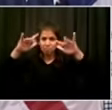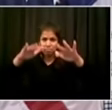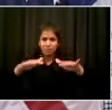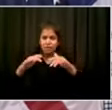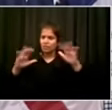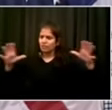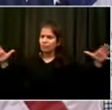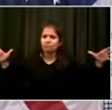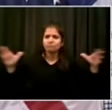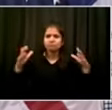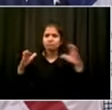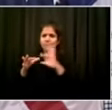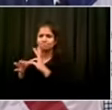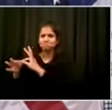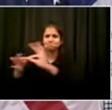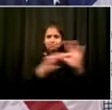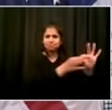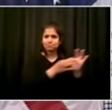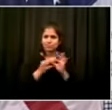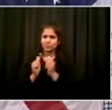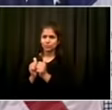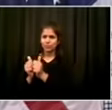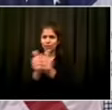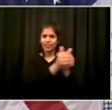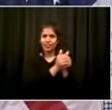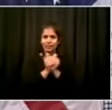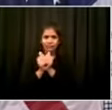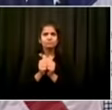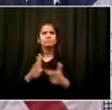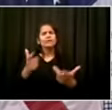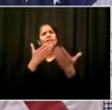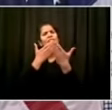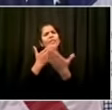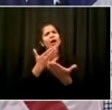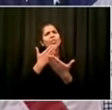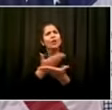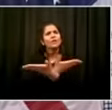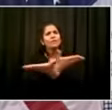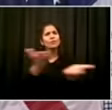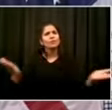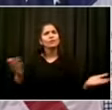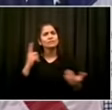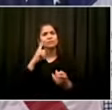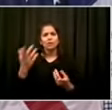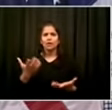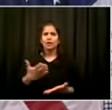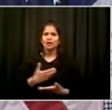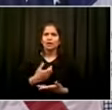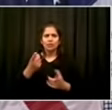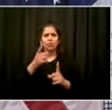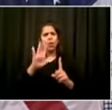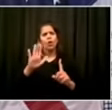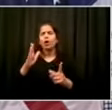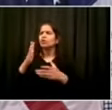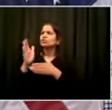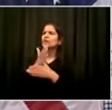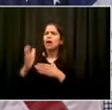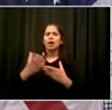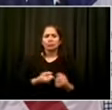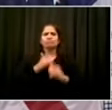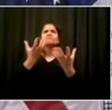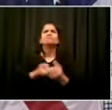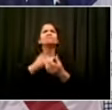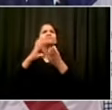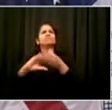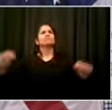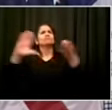peacefully, who has worked for change in this long, complex week in this city, in this nation. I